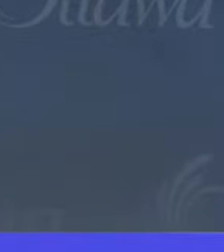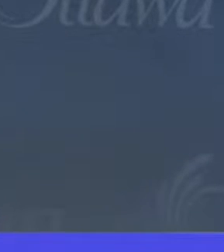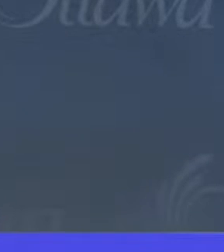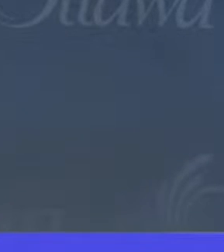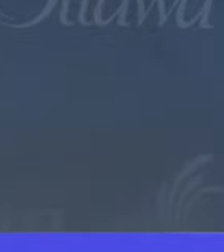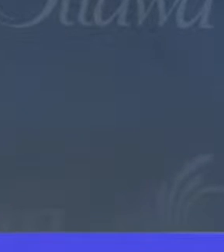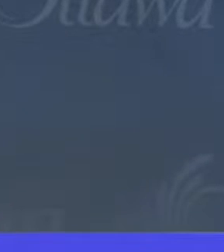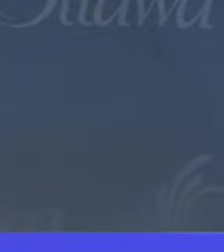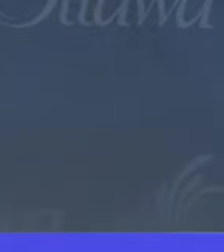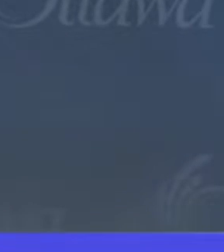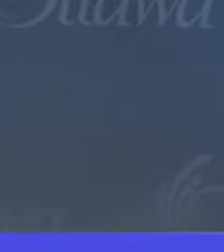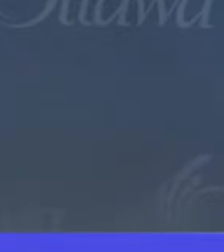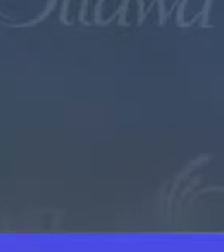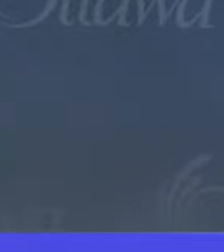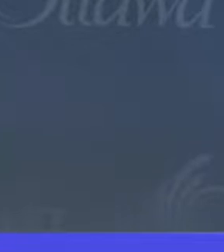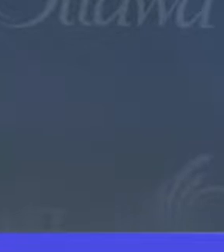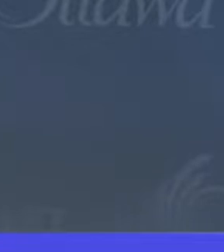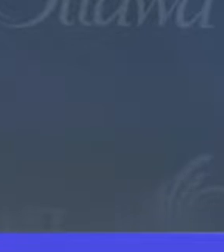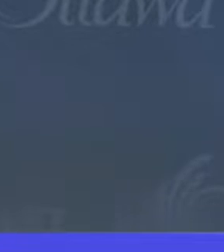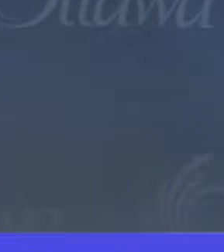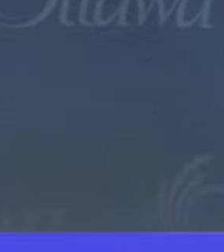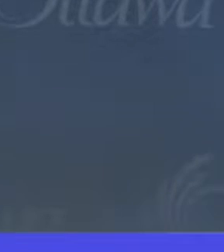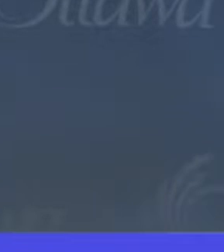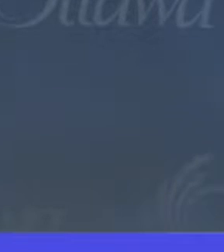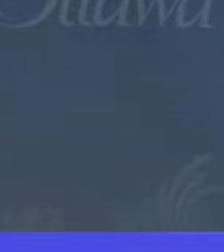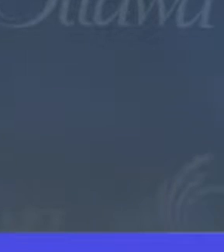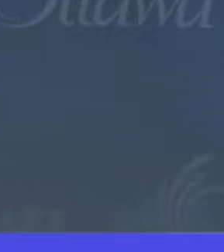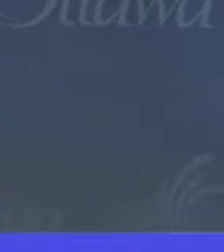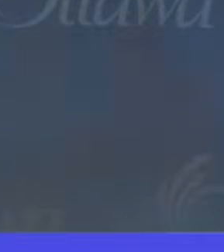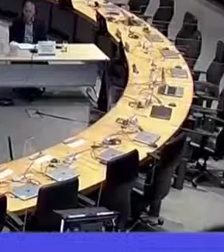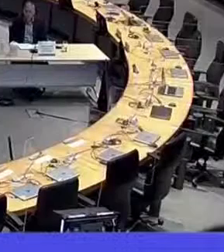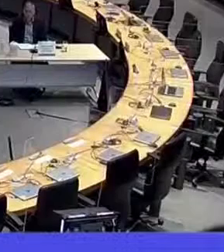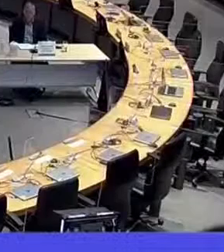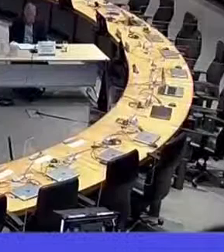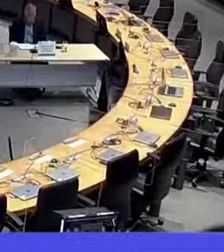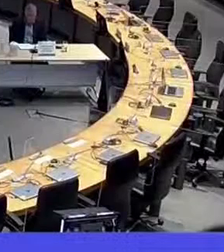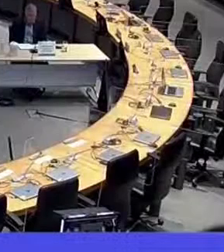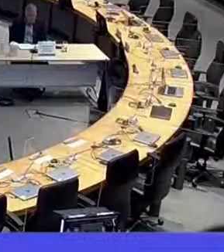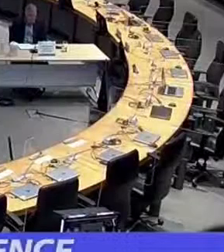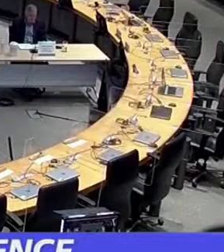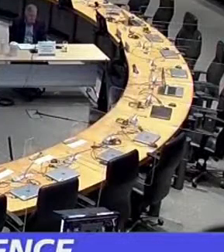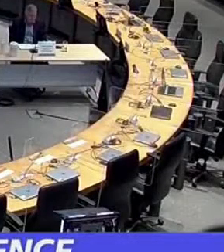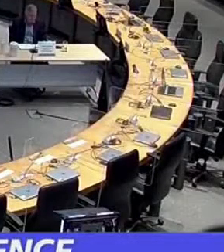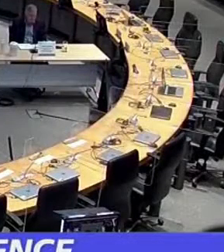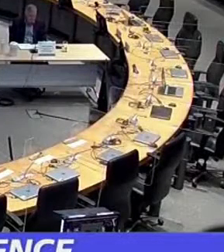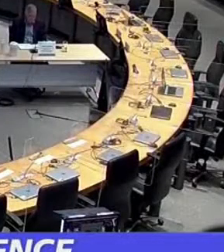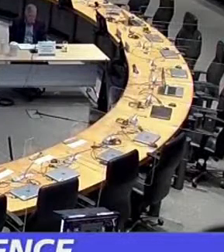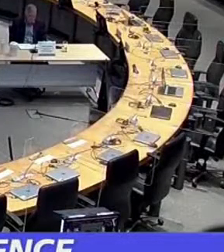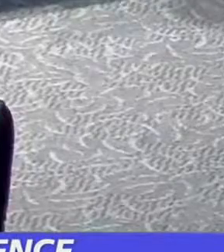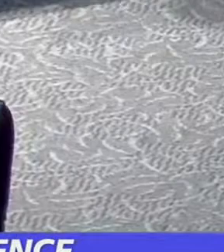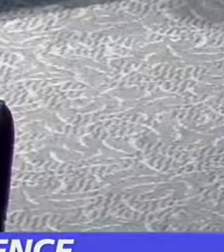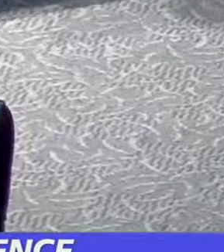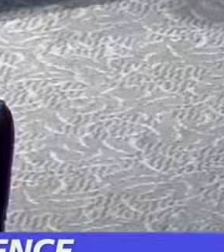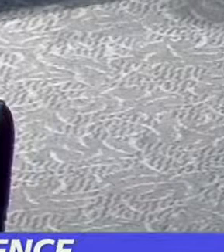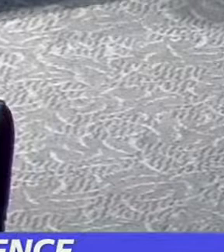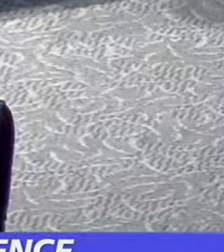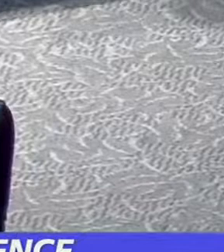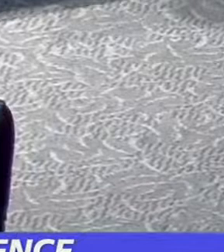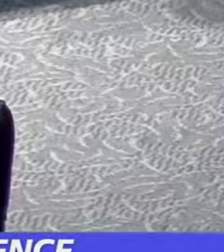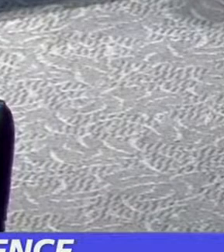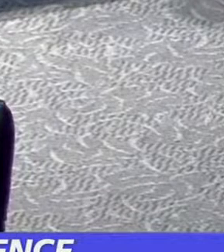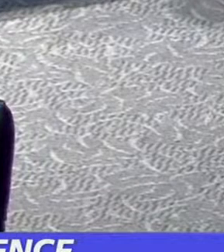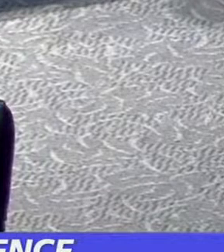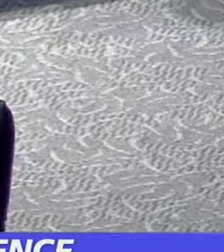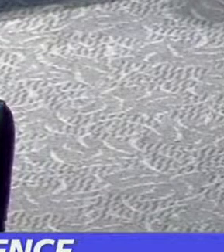and even more so during a pandemic. Thank you. Thank you both. Thank you very